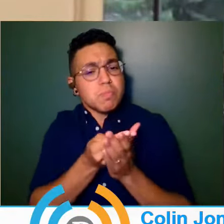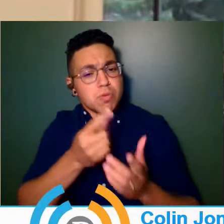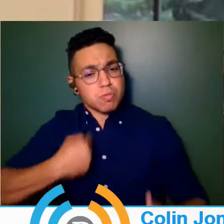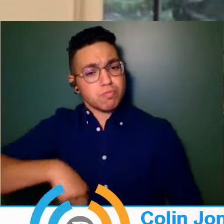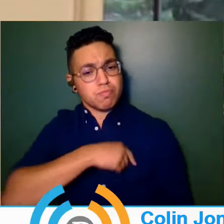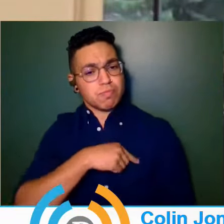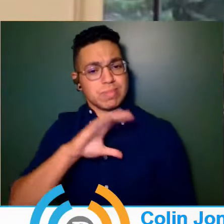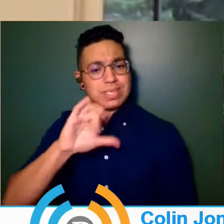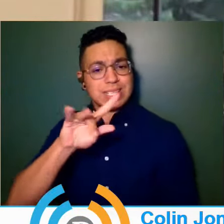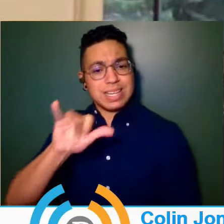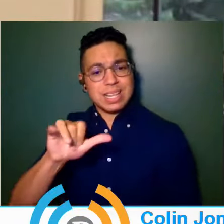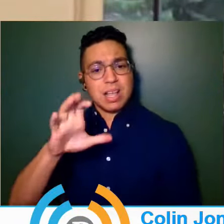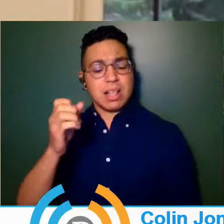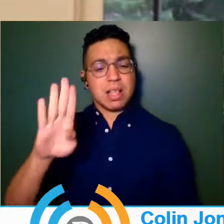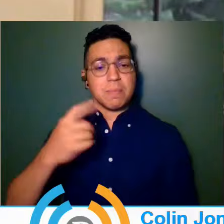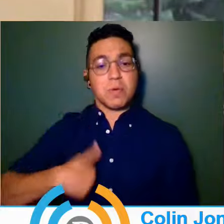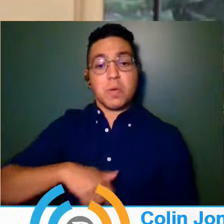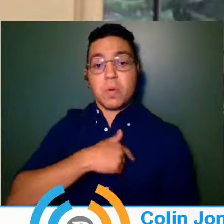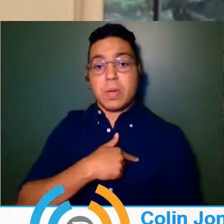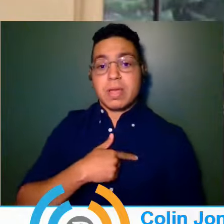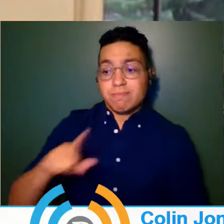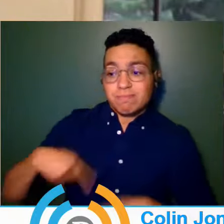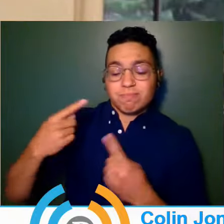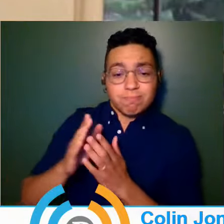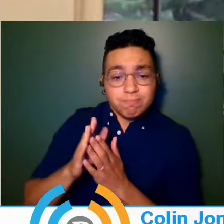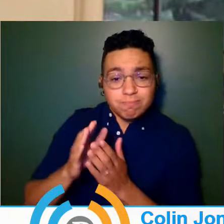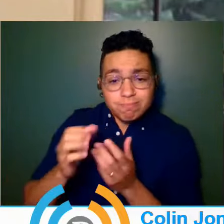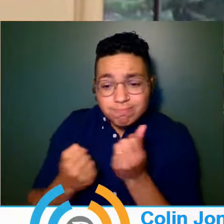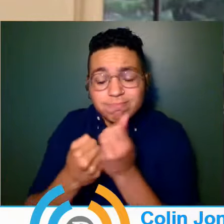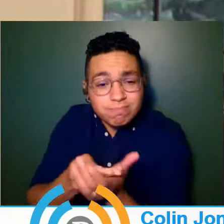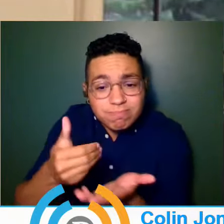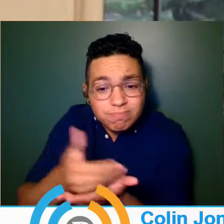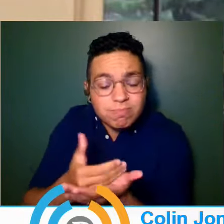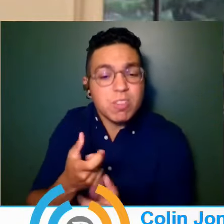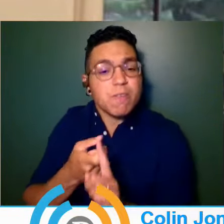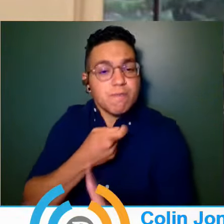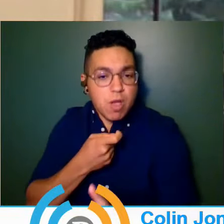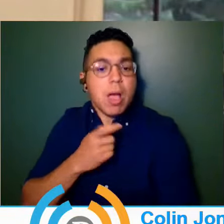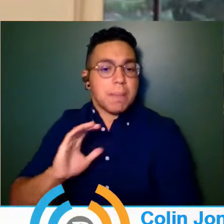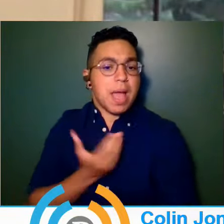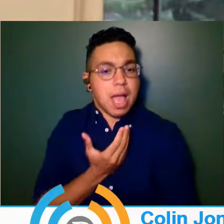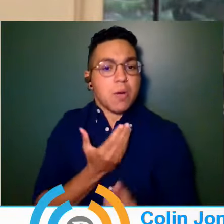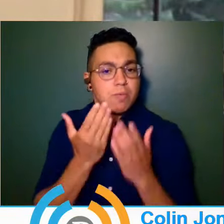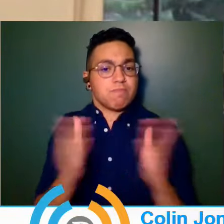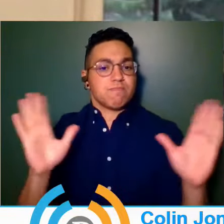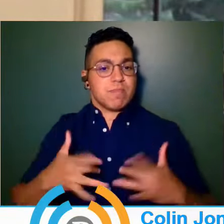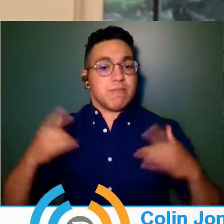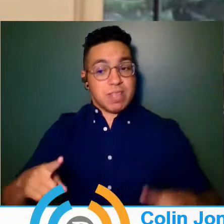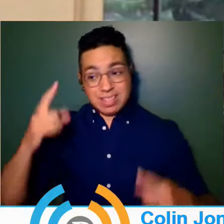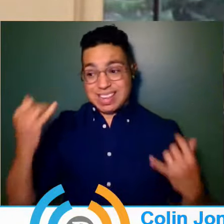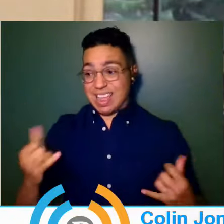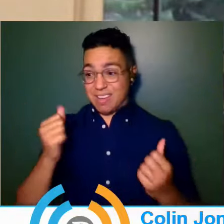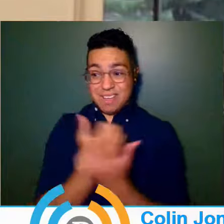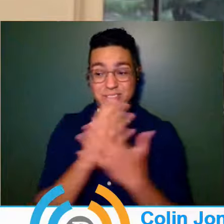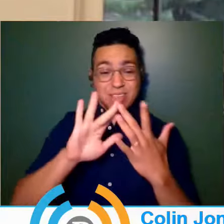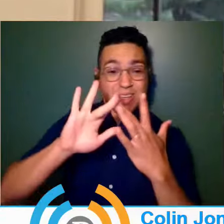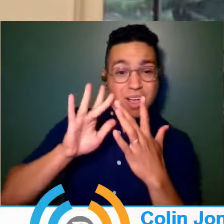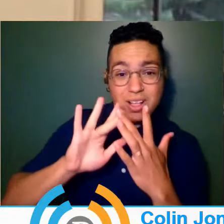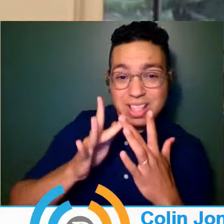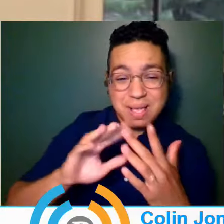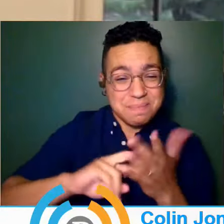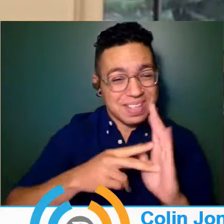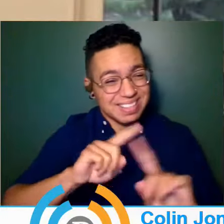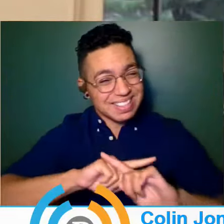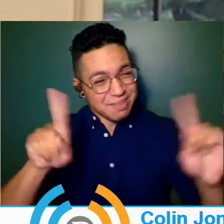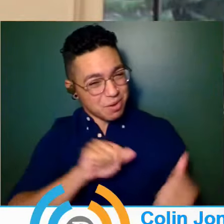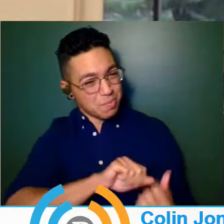on ticketed event revenue to fuel our work. But in this new all-digital world, we're taking a different approach. Make a gift of $5, $15,